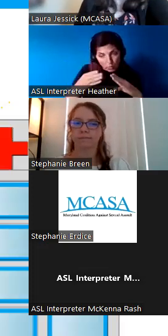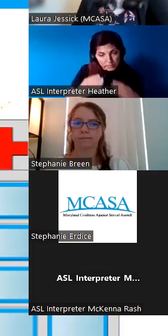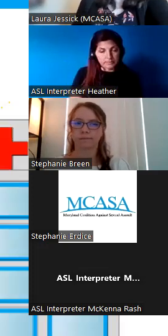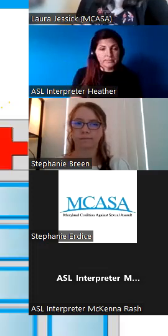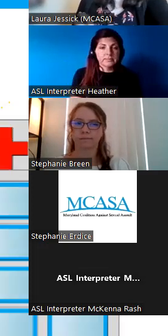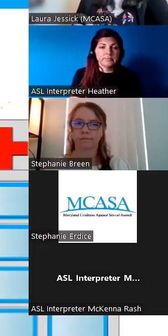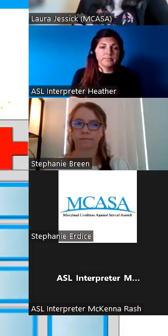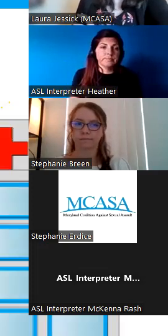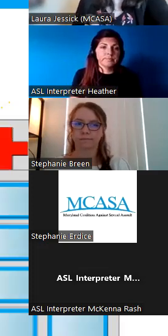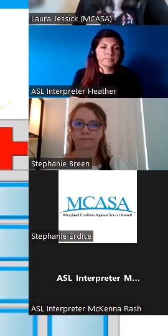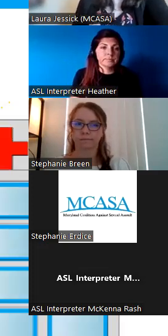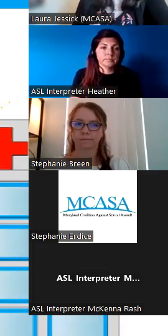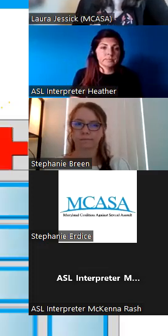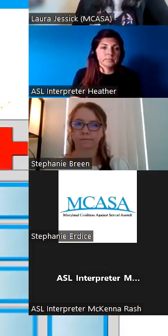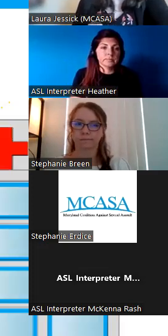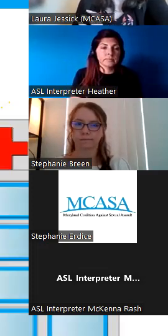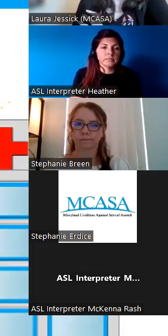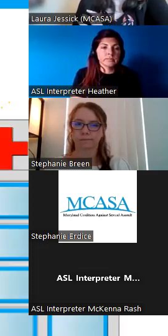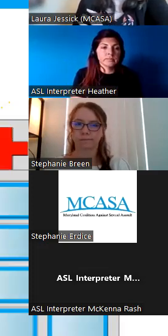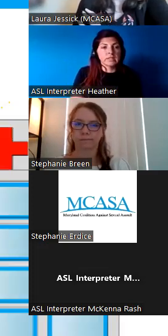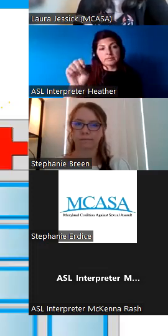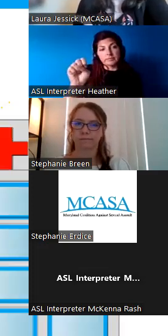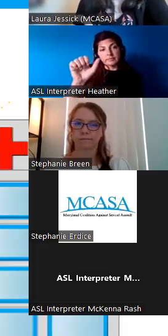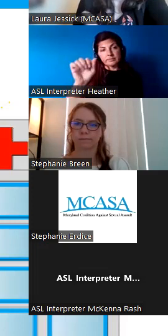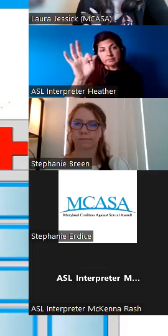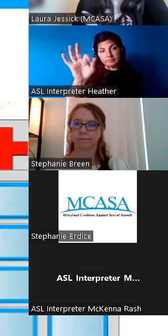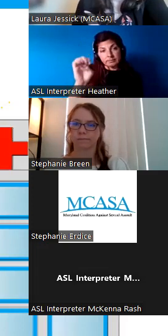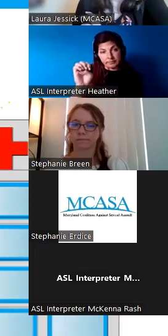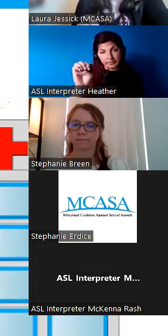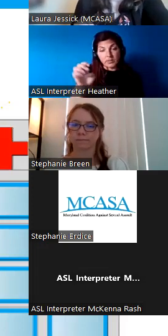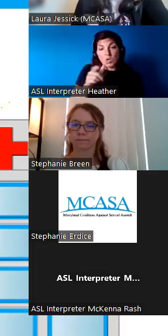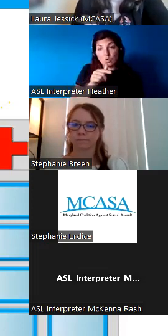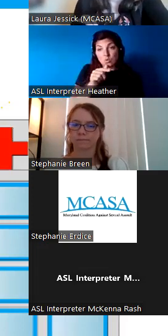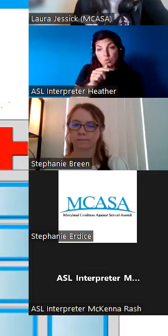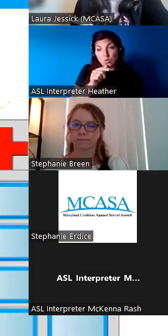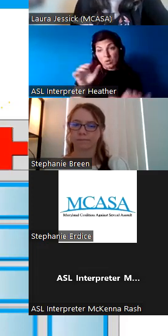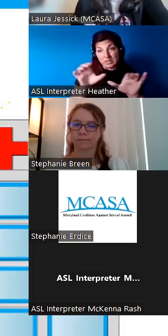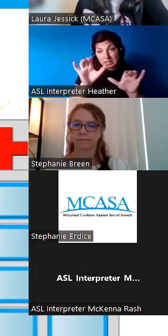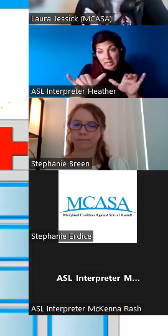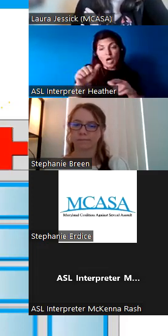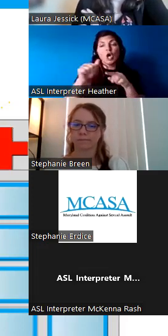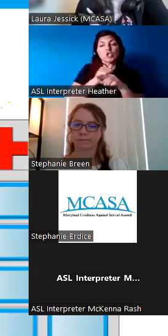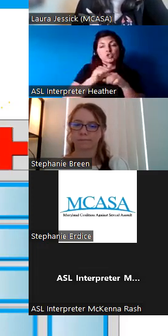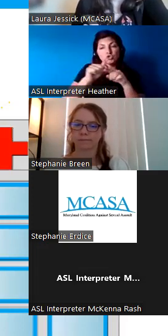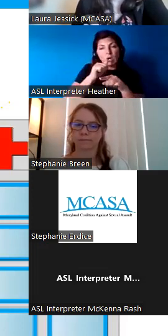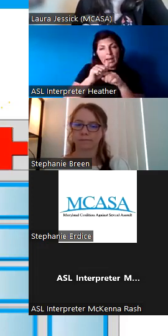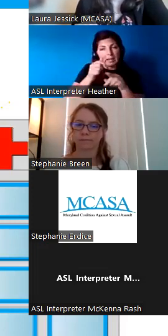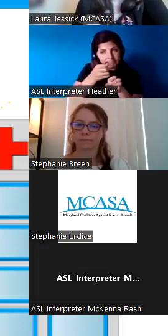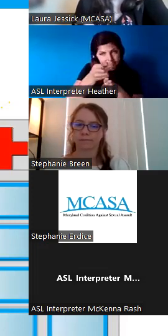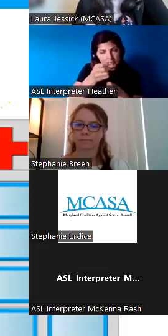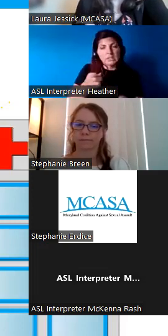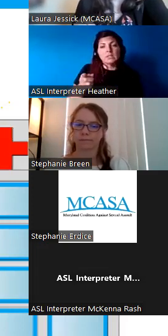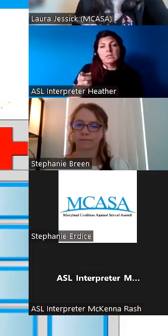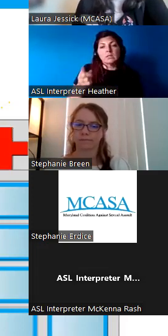So a sexual assault forensic exam is conducted by a trained forensic nurse examiner. These are nurses that